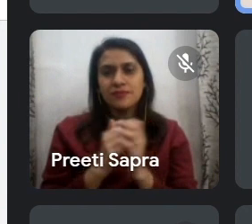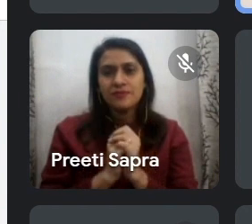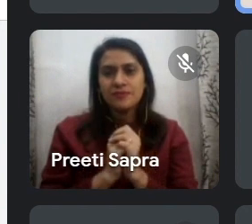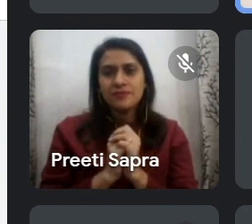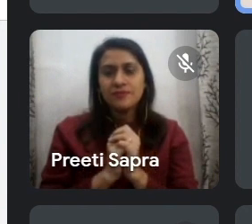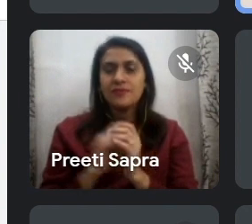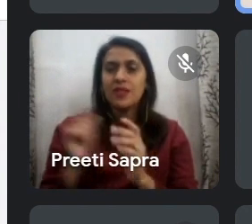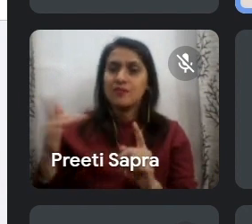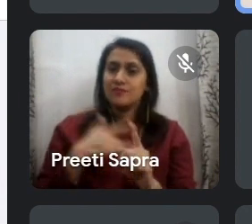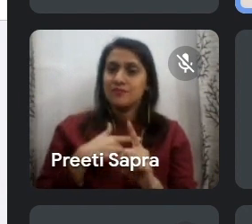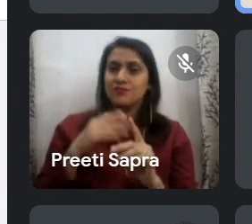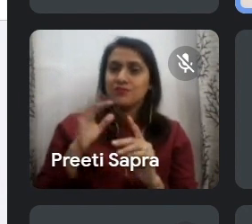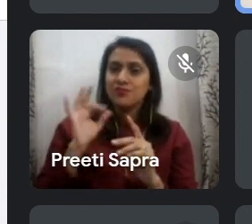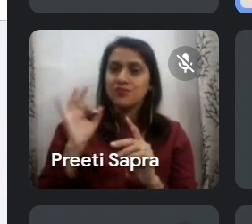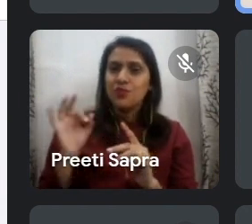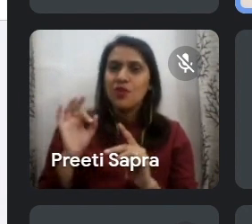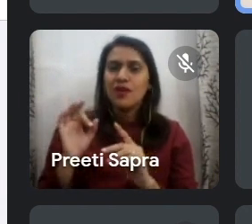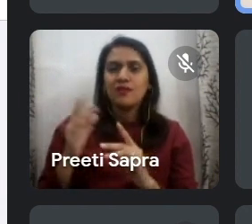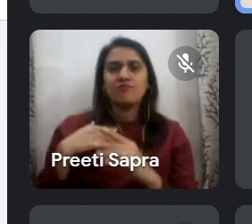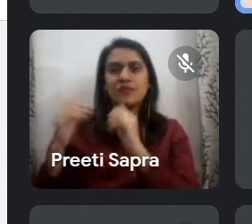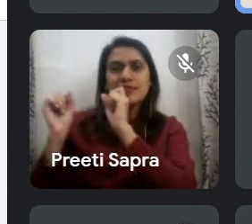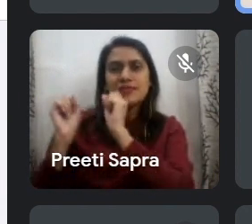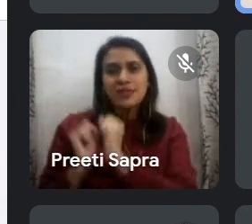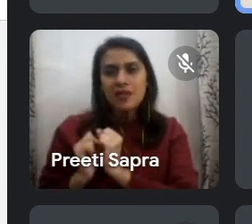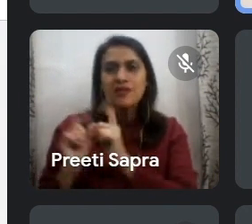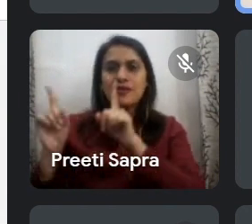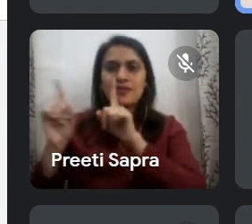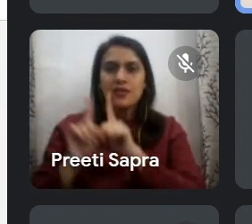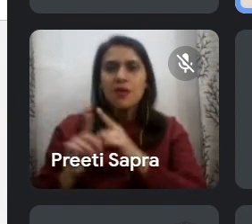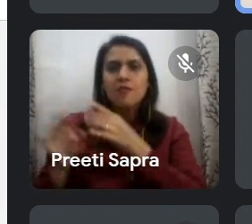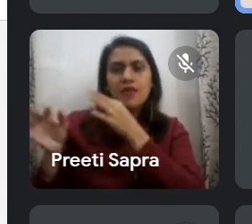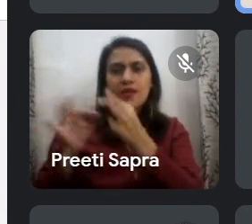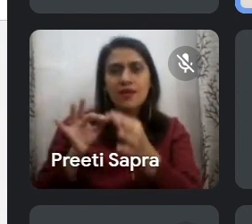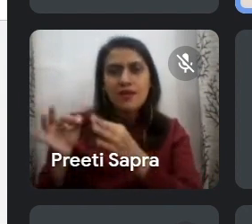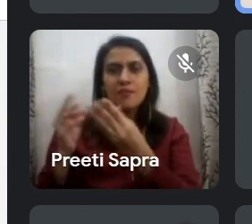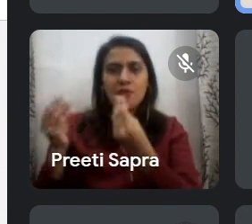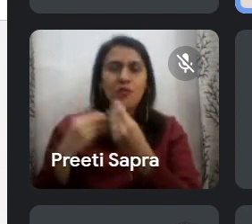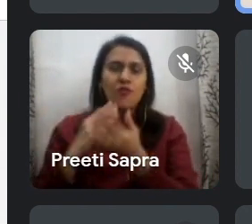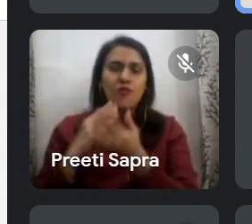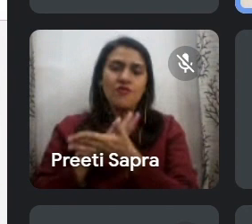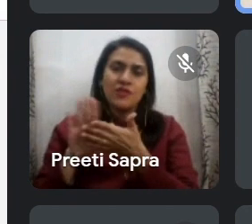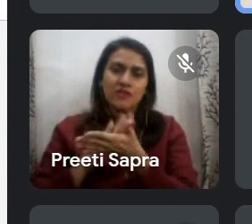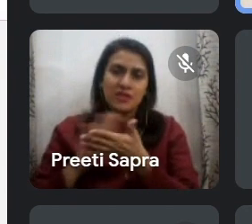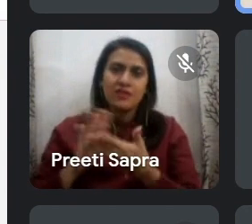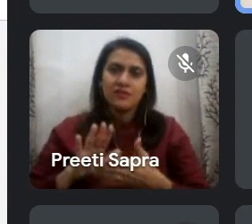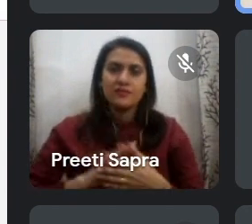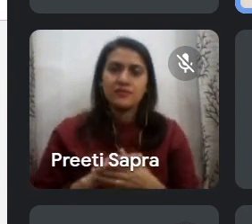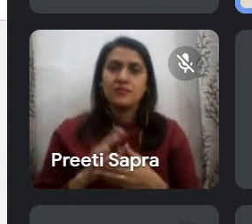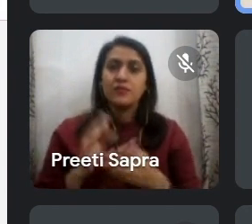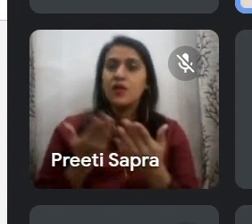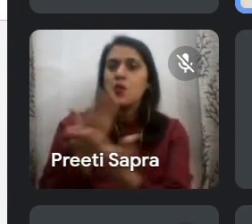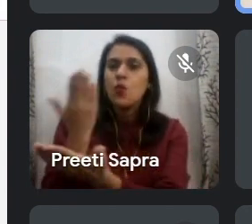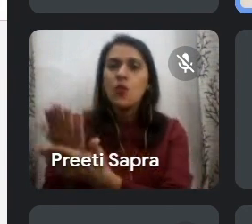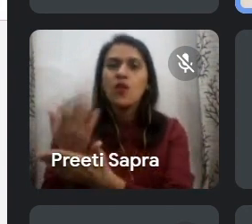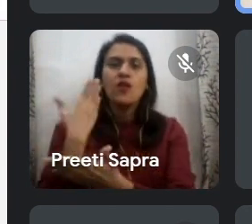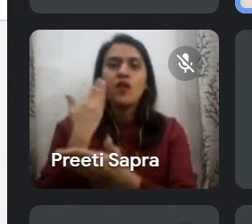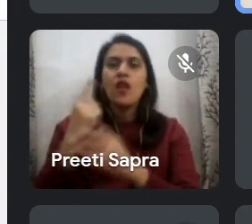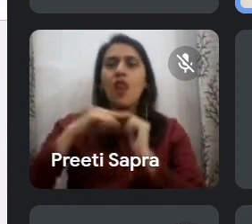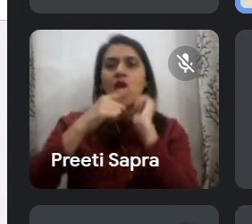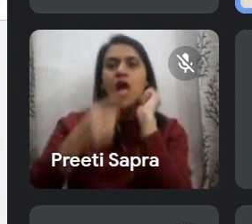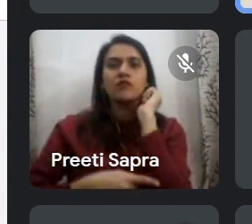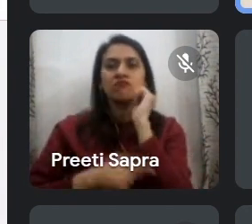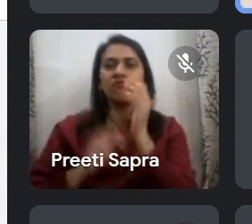to me that like they sat with me and they told me this is how the assignment is to be done, even though the submission date was past it, but I still did